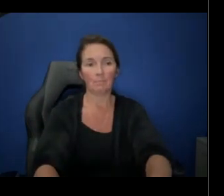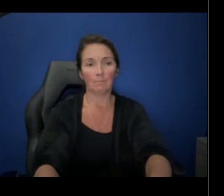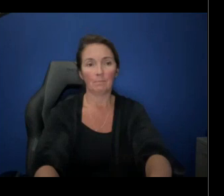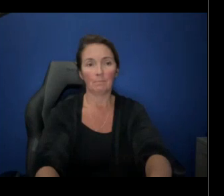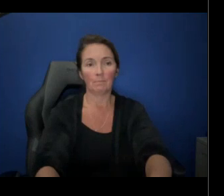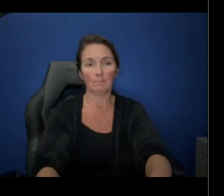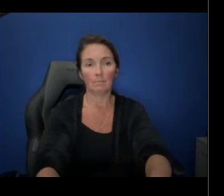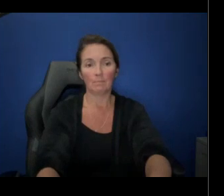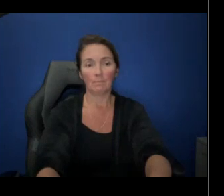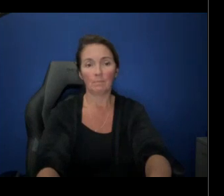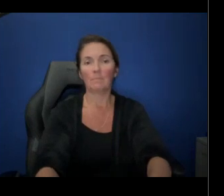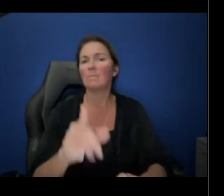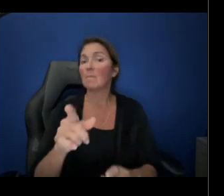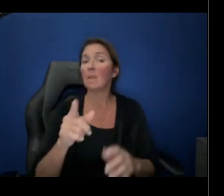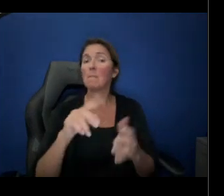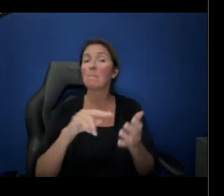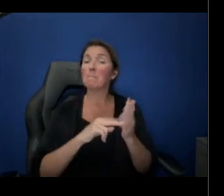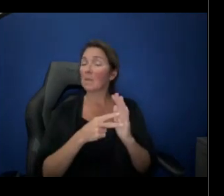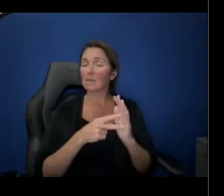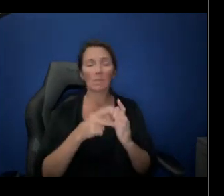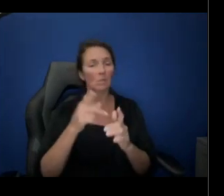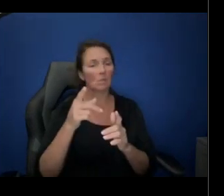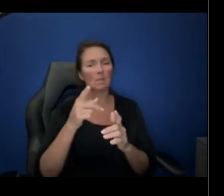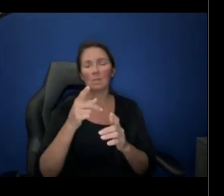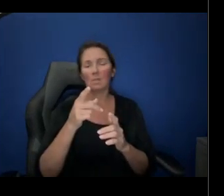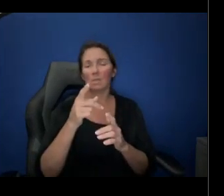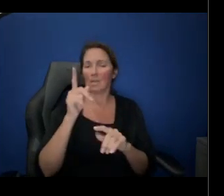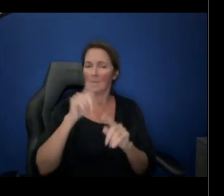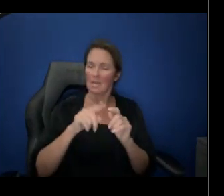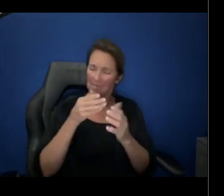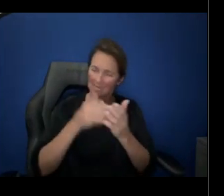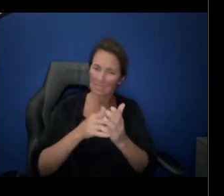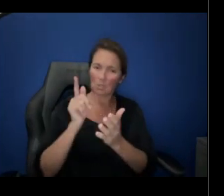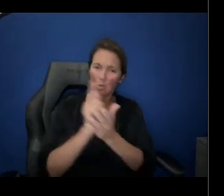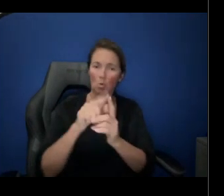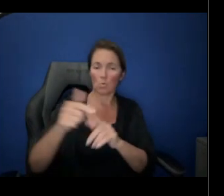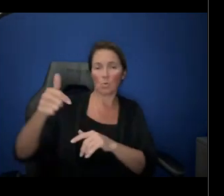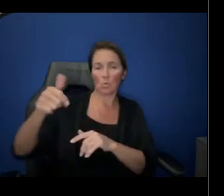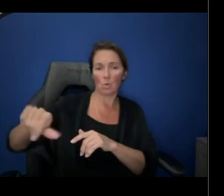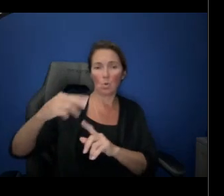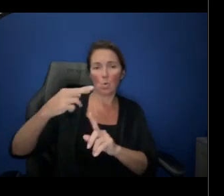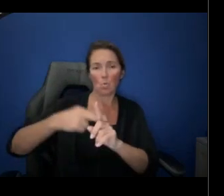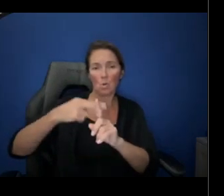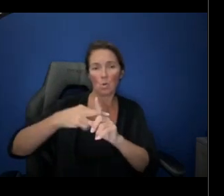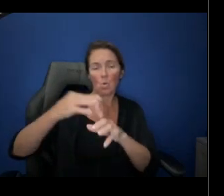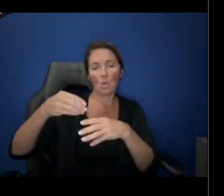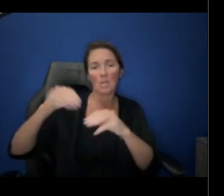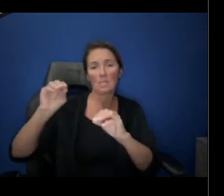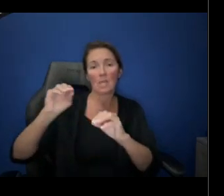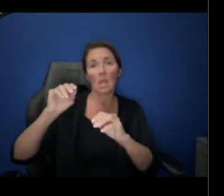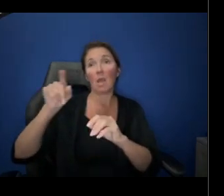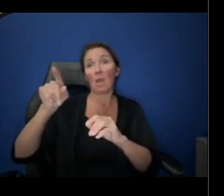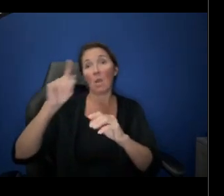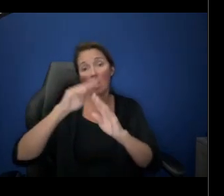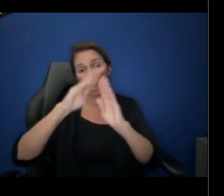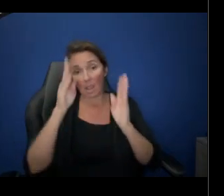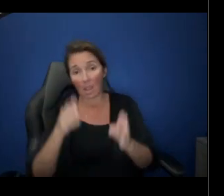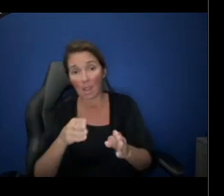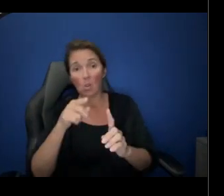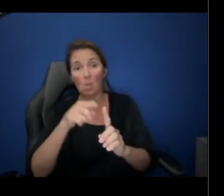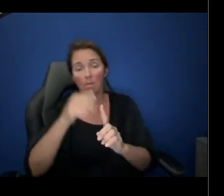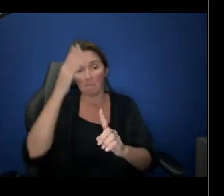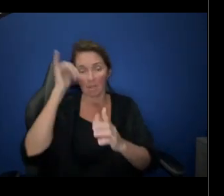This made it unlawful to deny the rental or sale of a dwelling unit to a person